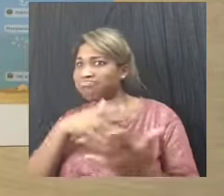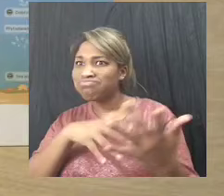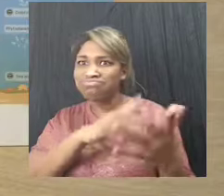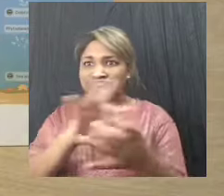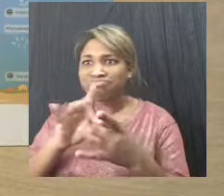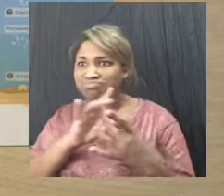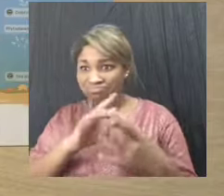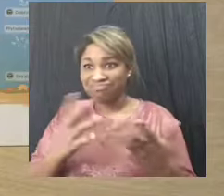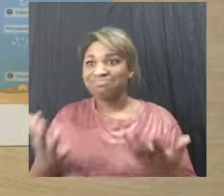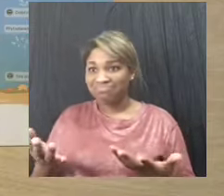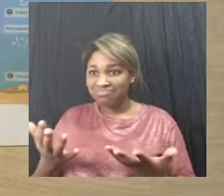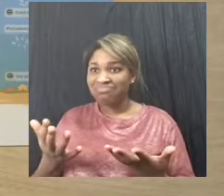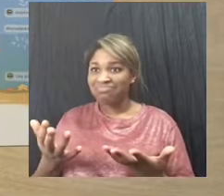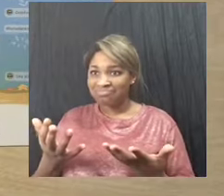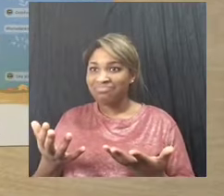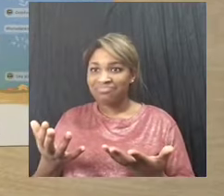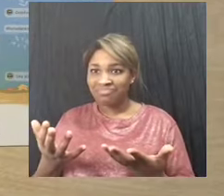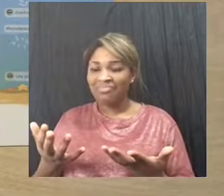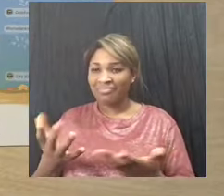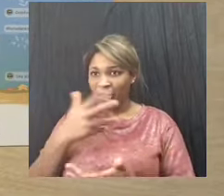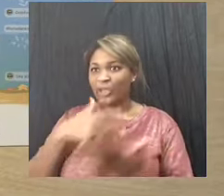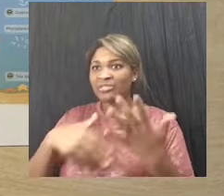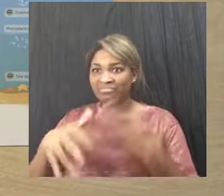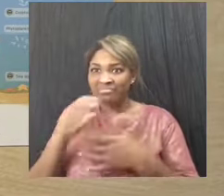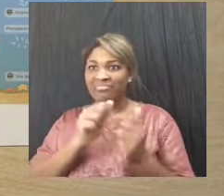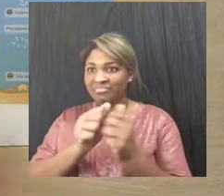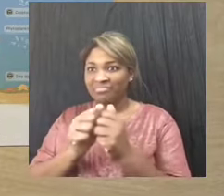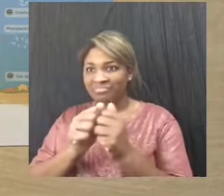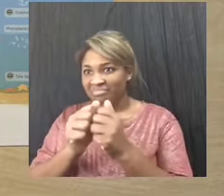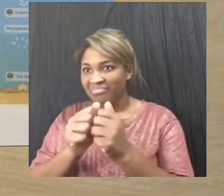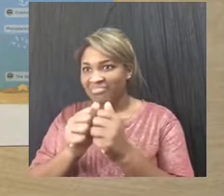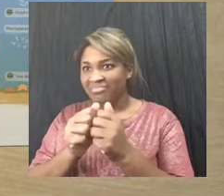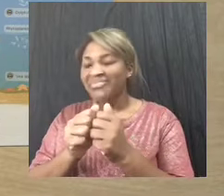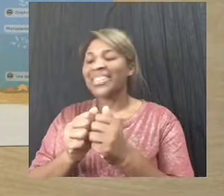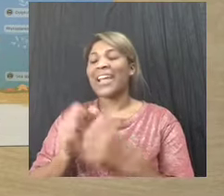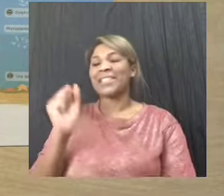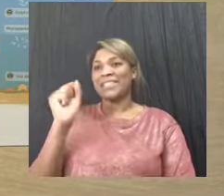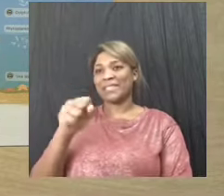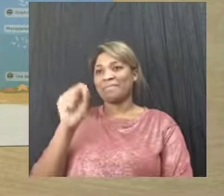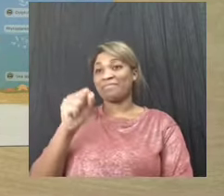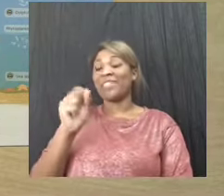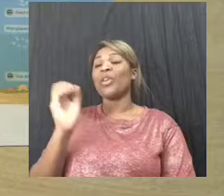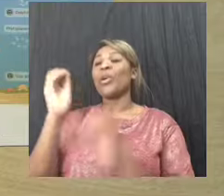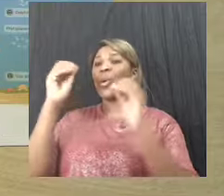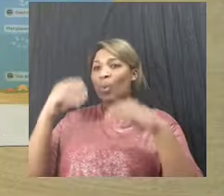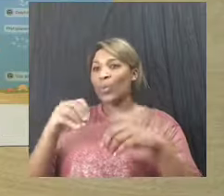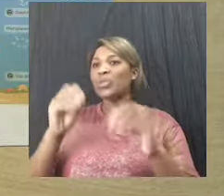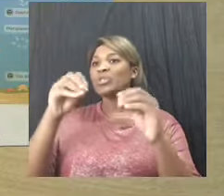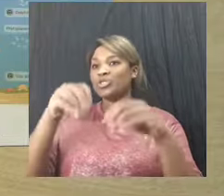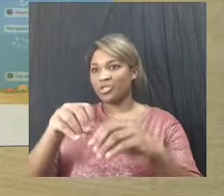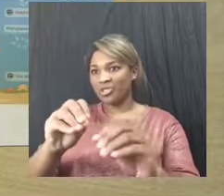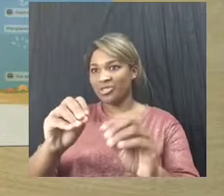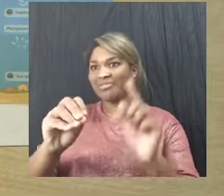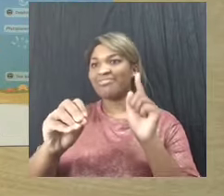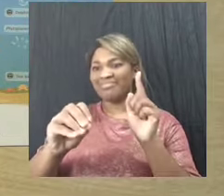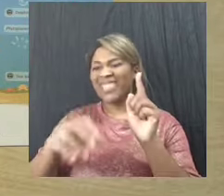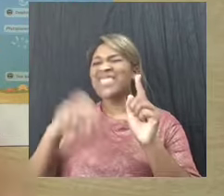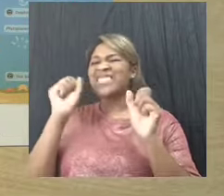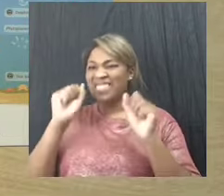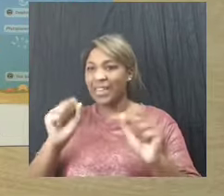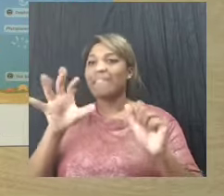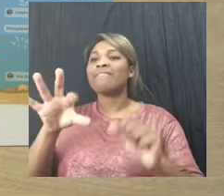environment. They're interacting with each other. And so yes, in an ocean you can